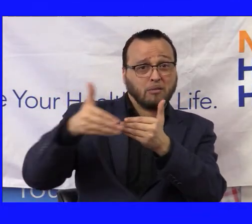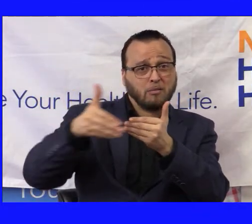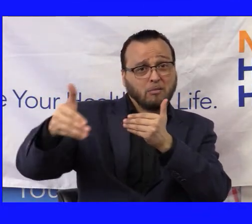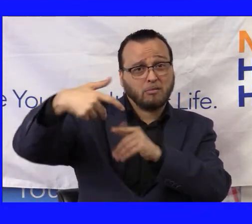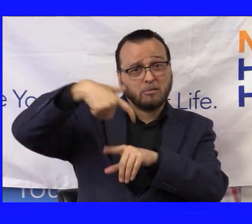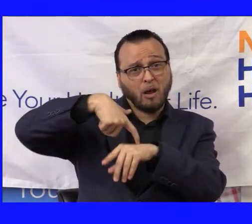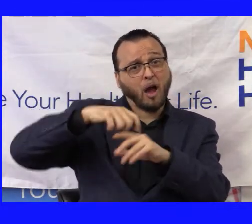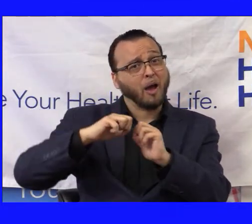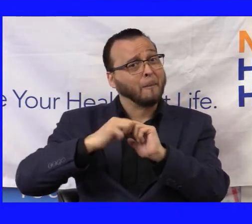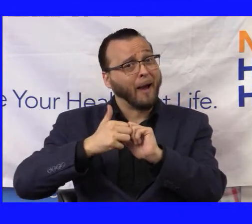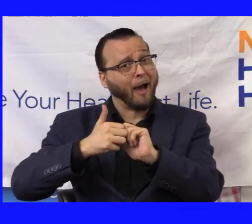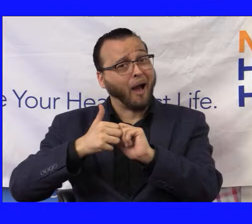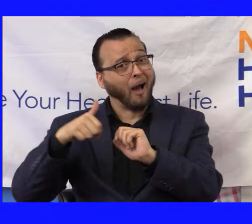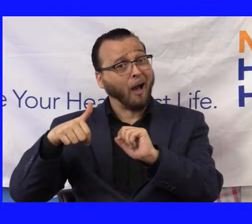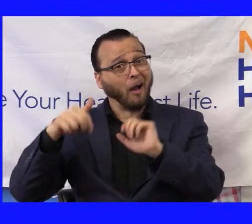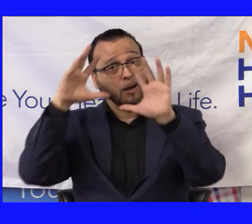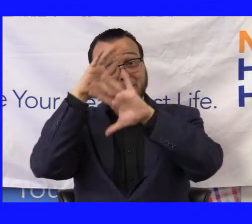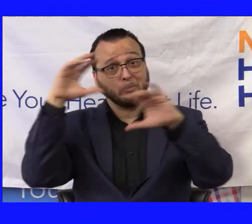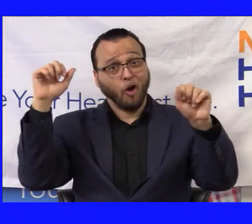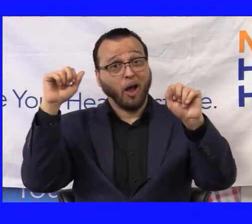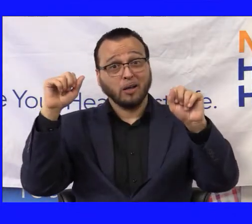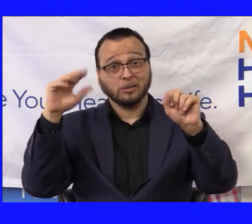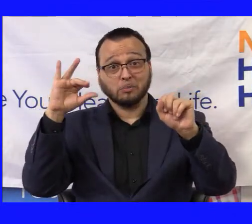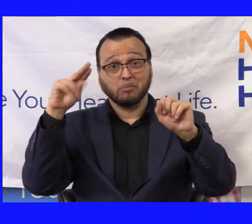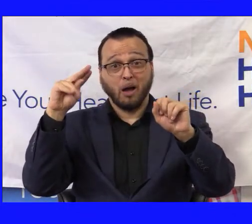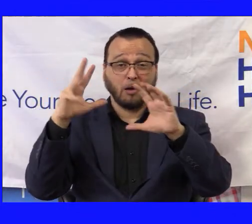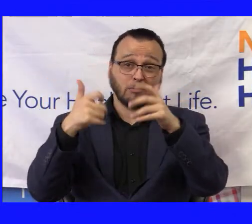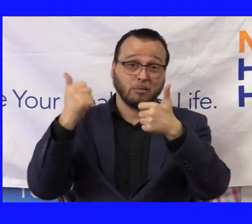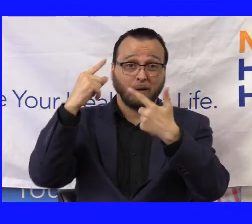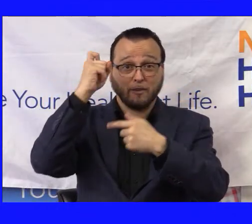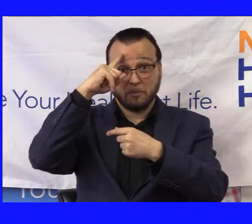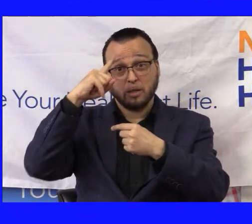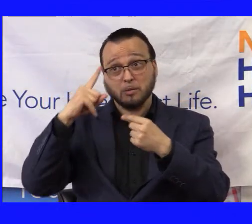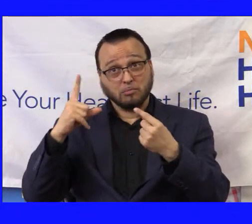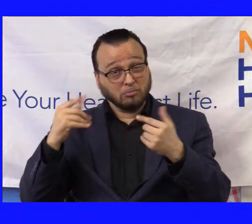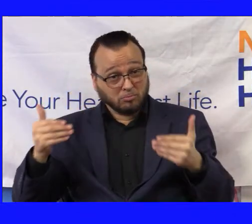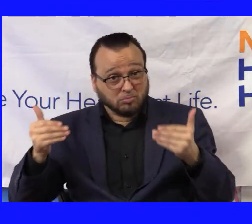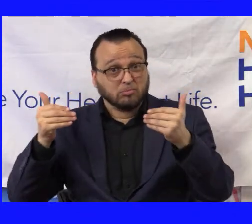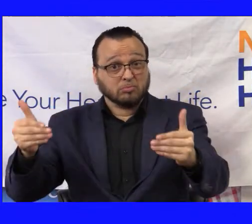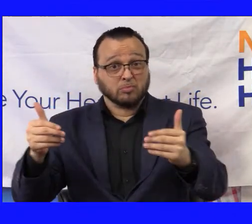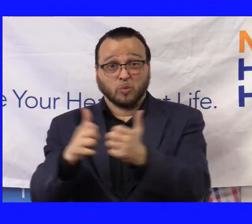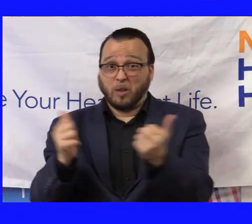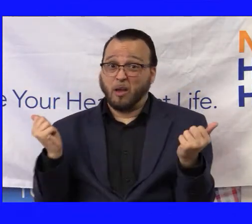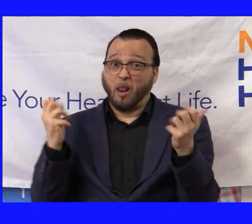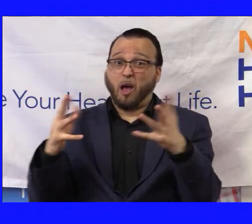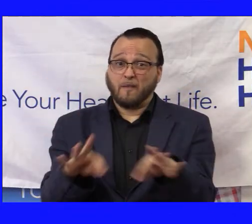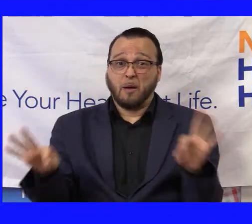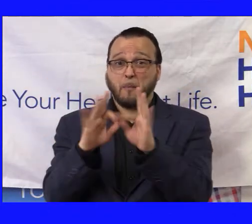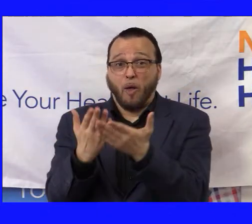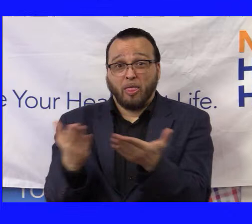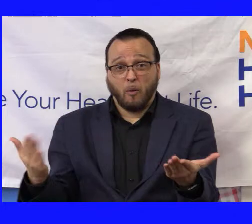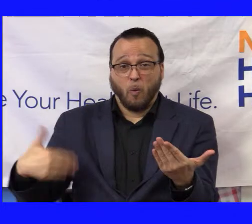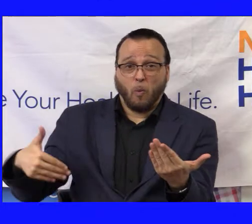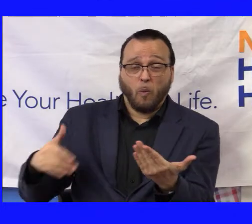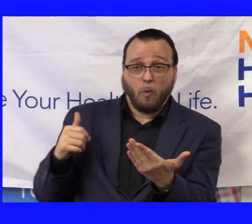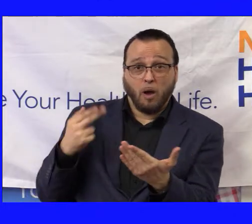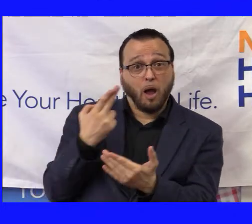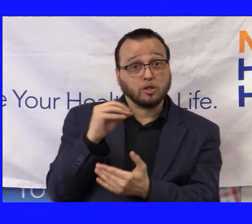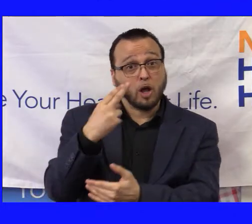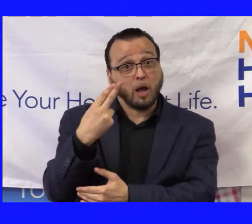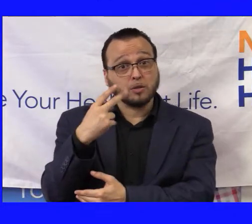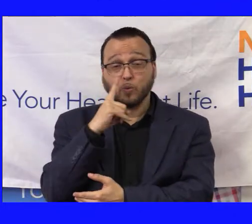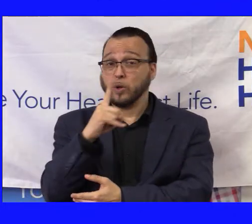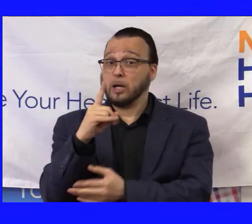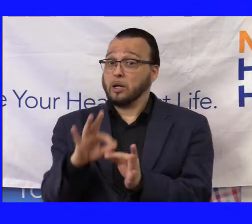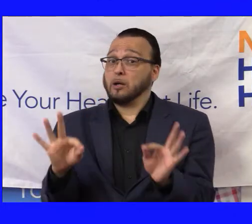is going forward with many of the legacy items that are so important. And we've been very fortunate, H&H has played a significant role,